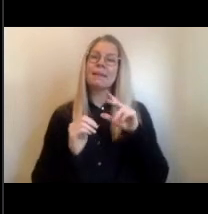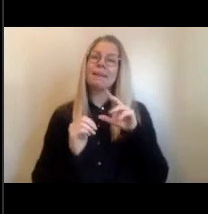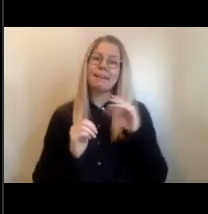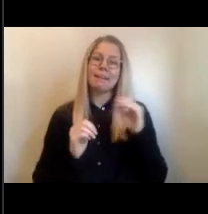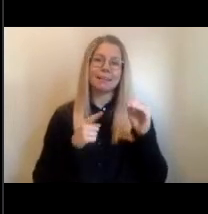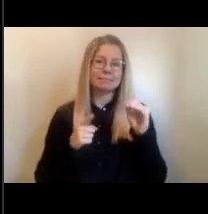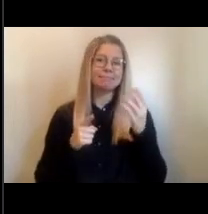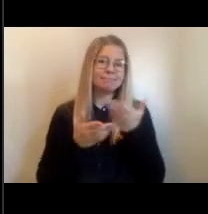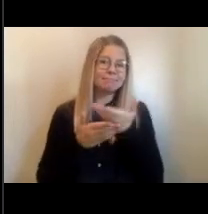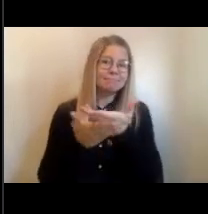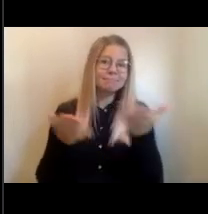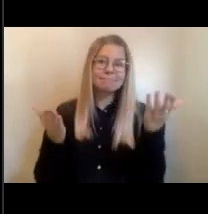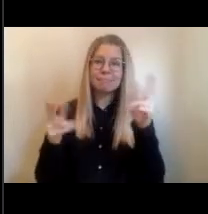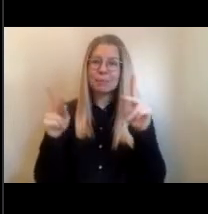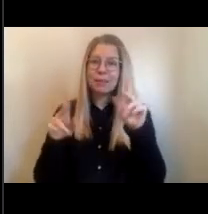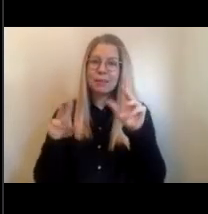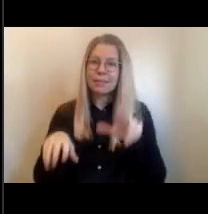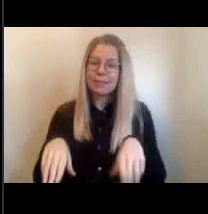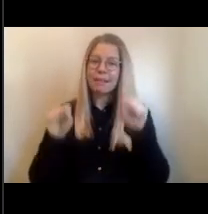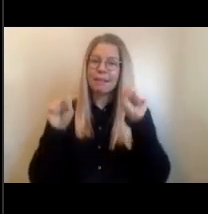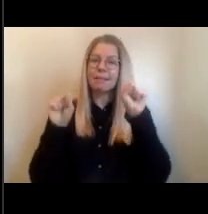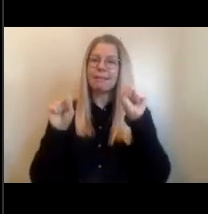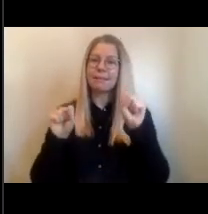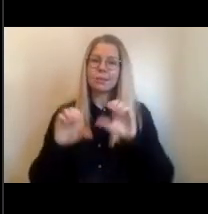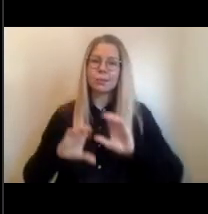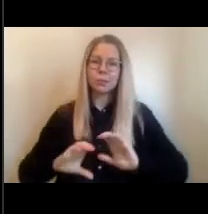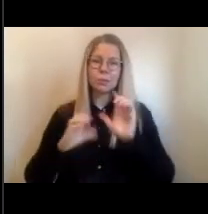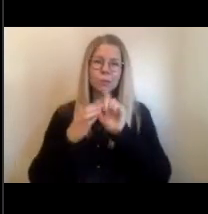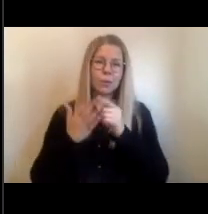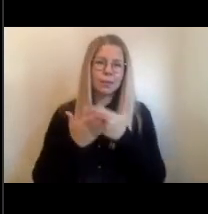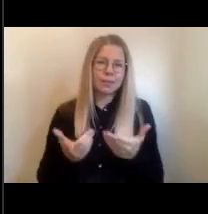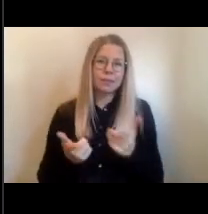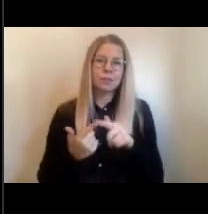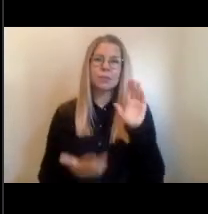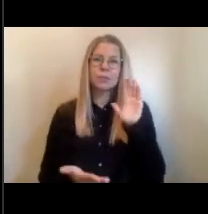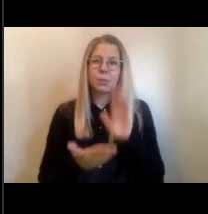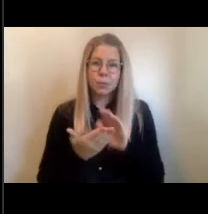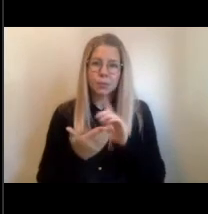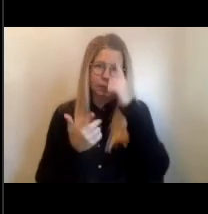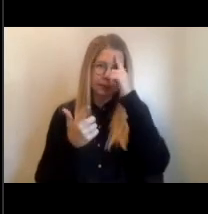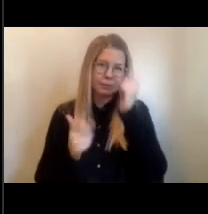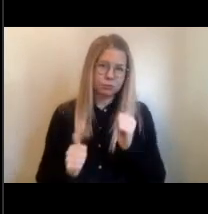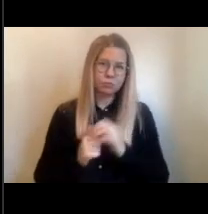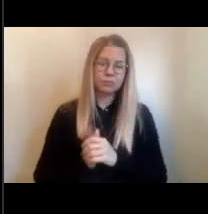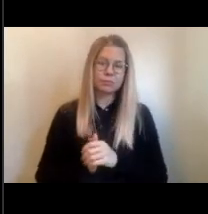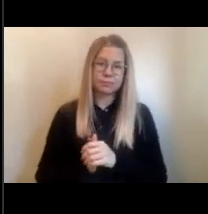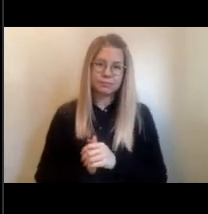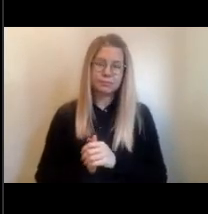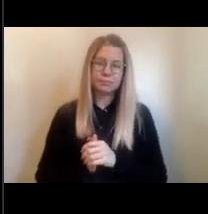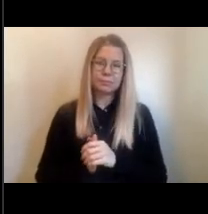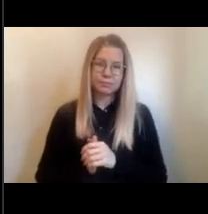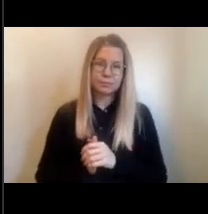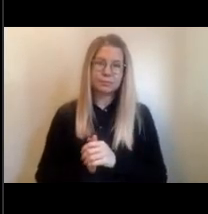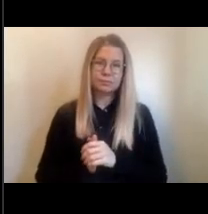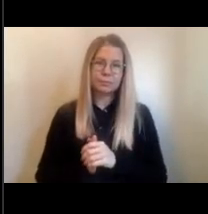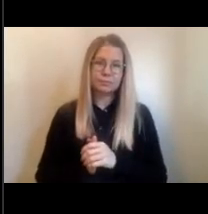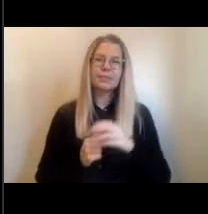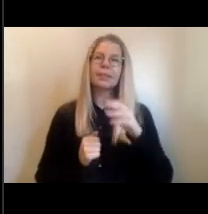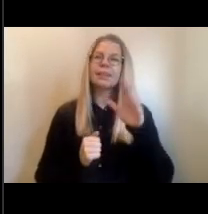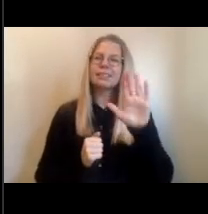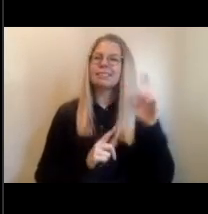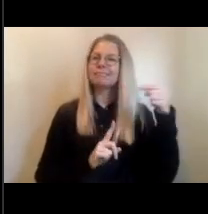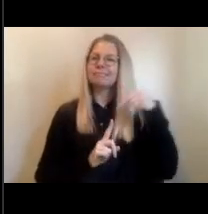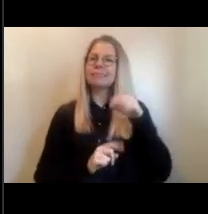to reduce their risk of dementia. And this kind of goes back to CBT principles, just knowing that there's things you can